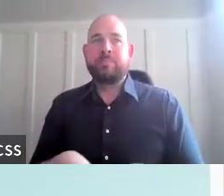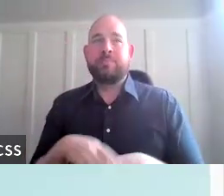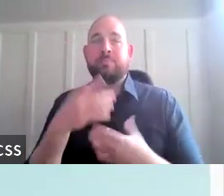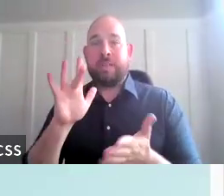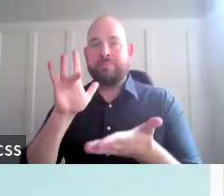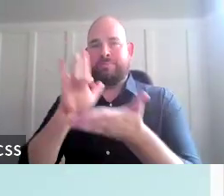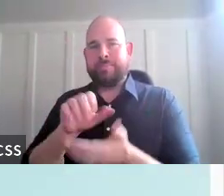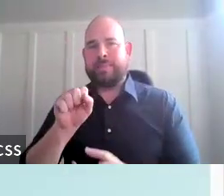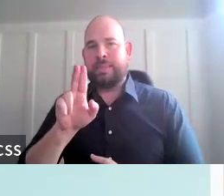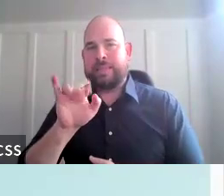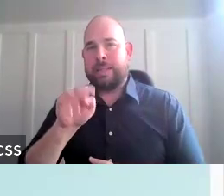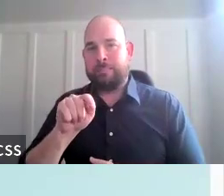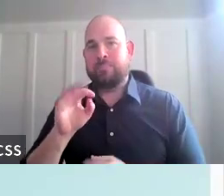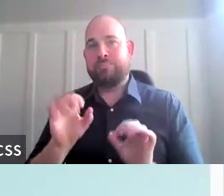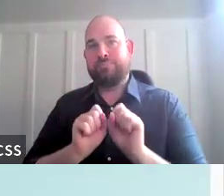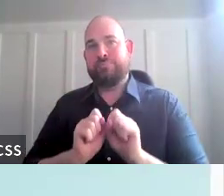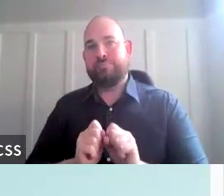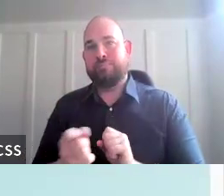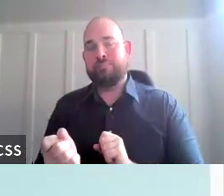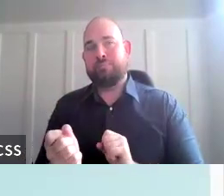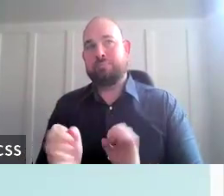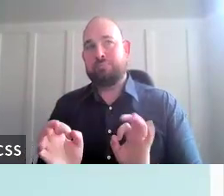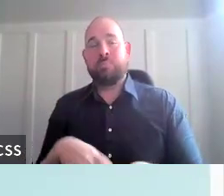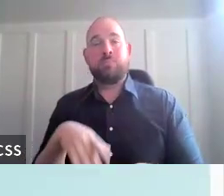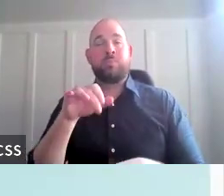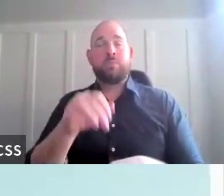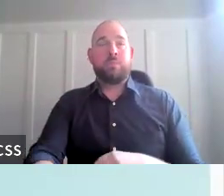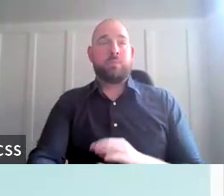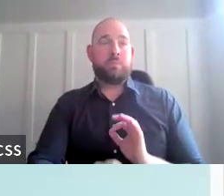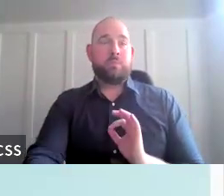a little more prepared when we present this workshop.